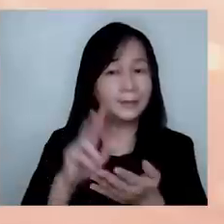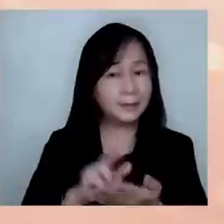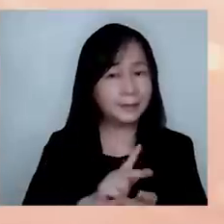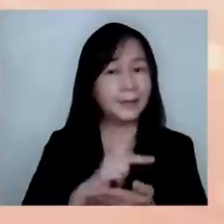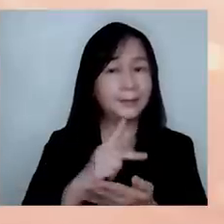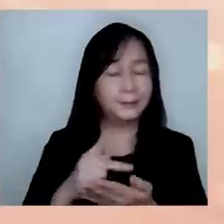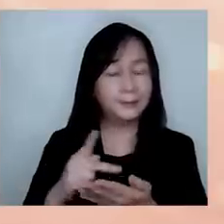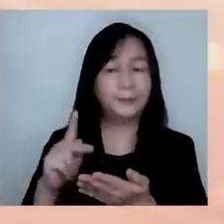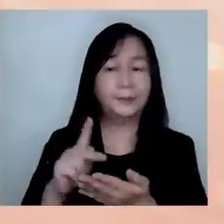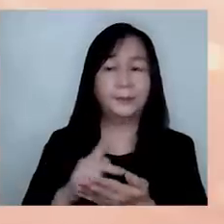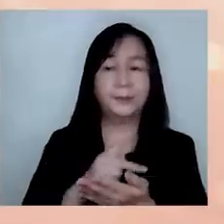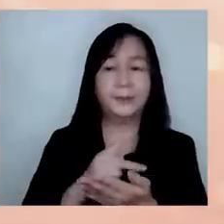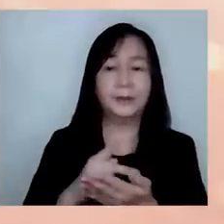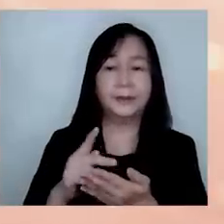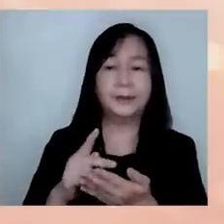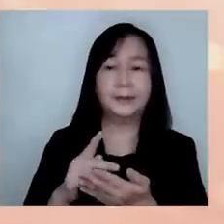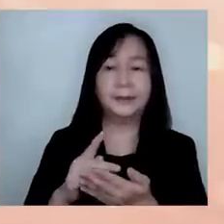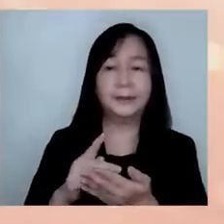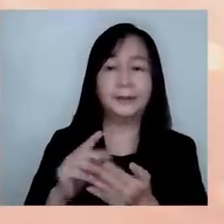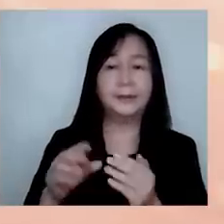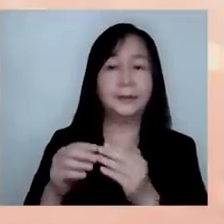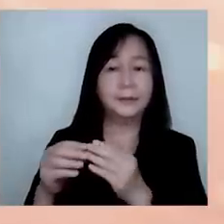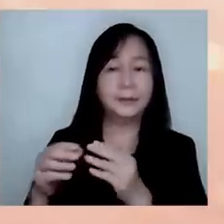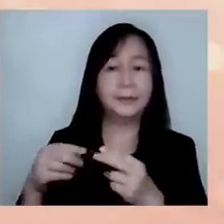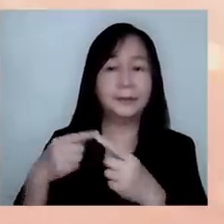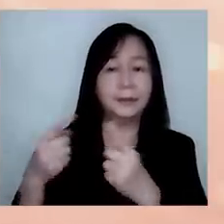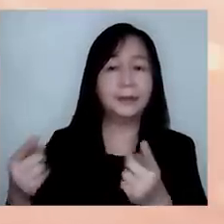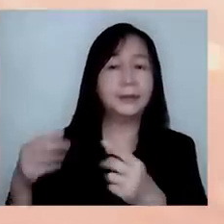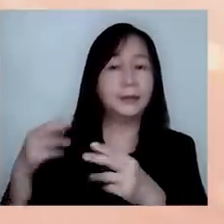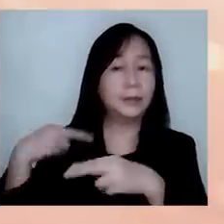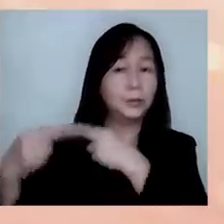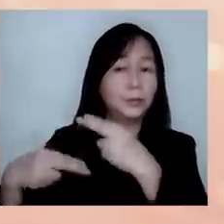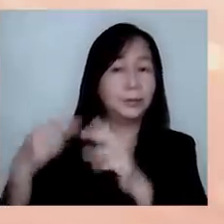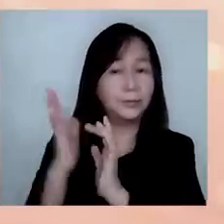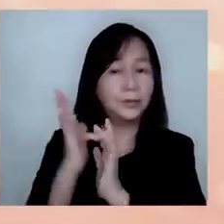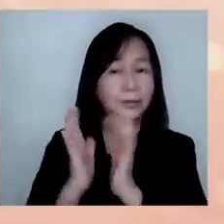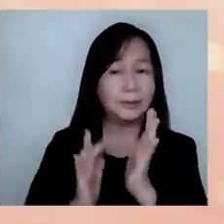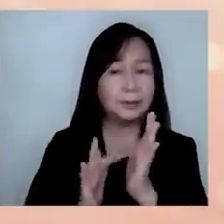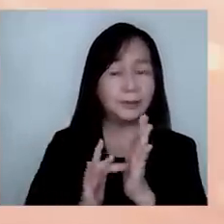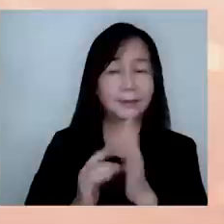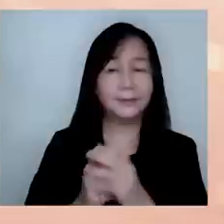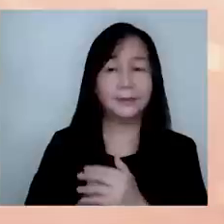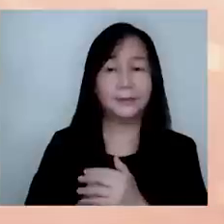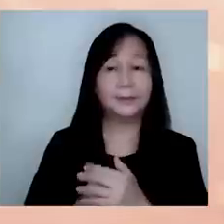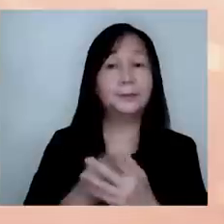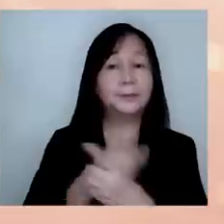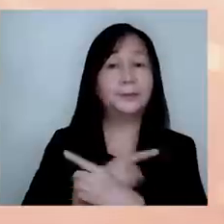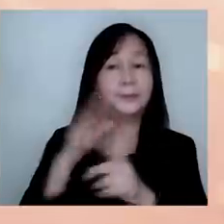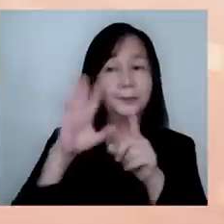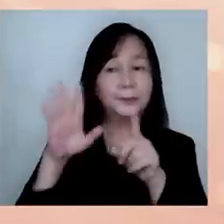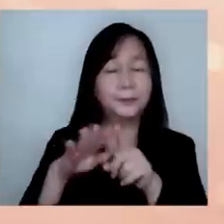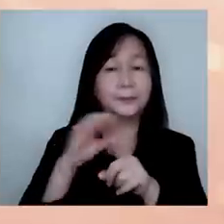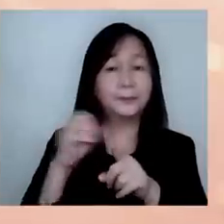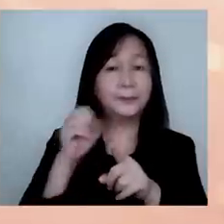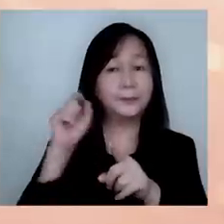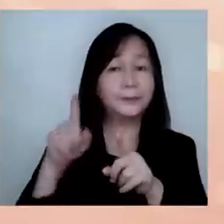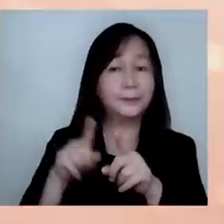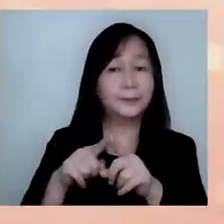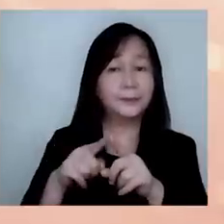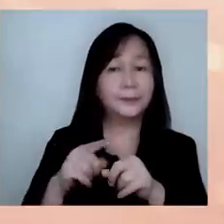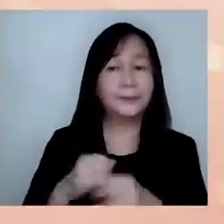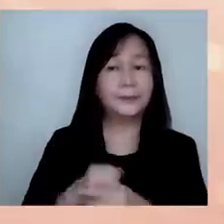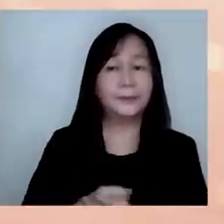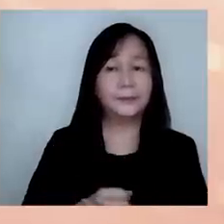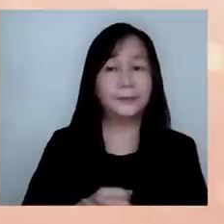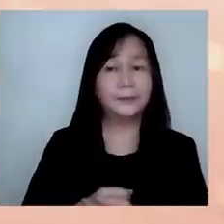the history of Jesus so my dear brothers and sisters say Peter teaches us to